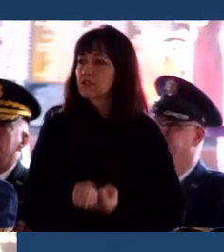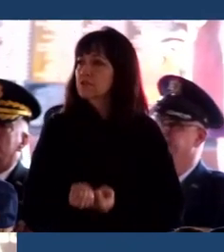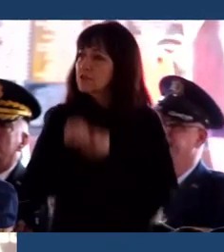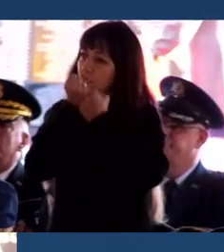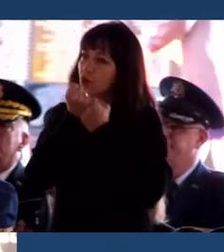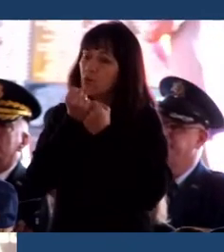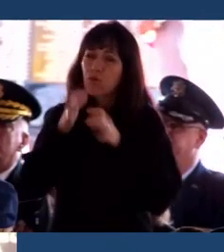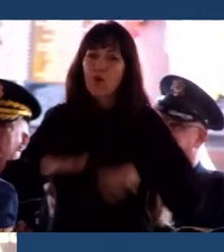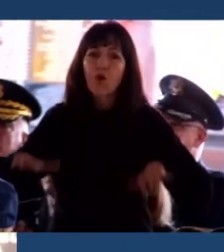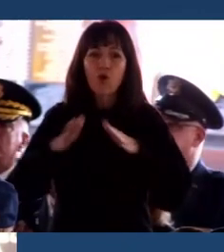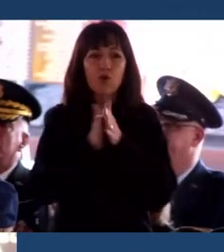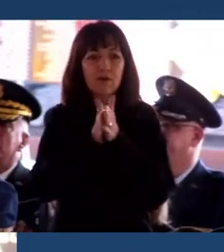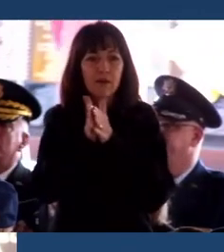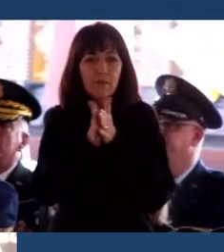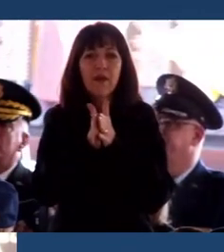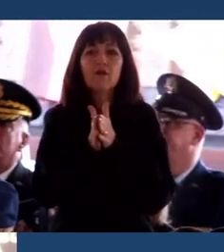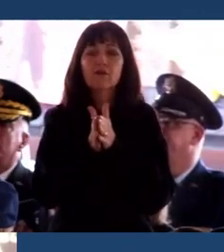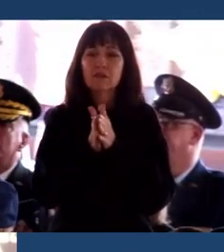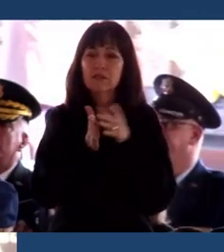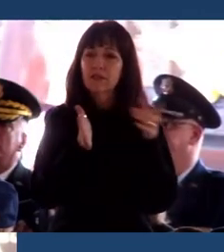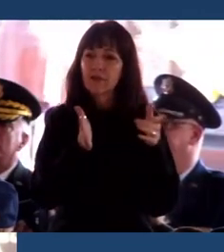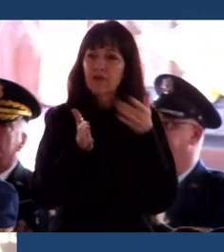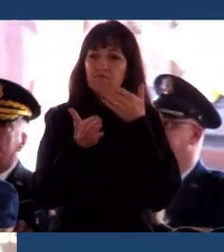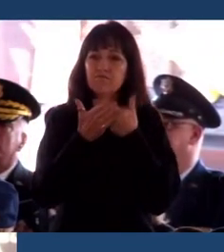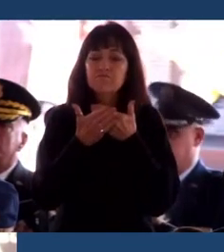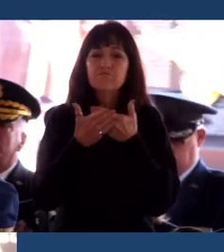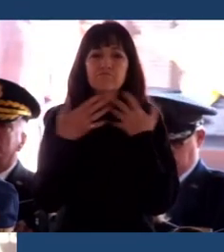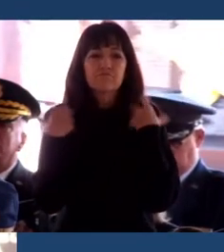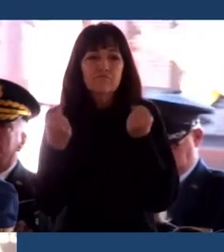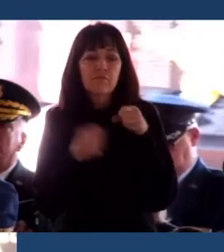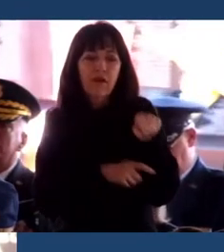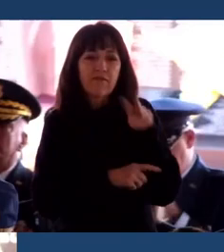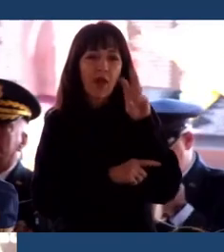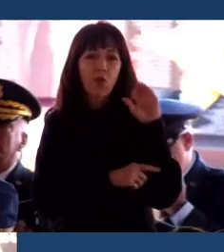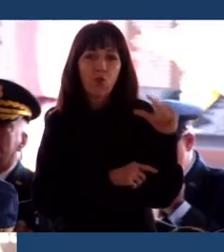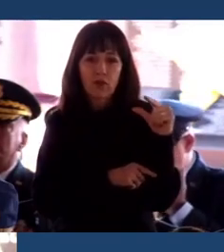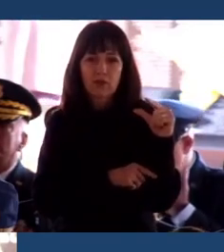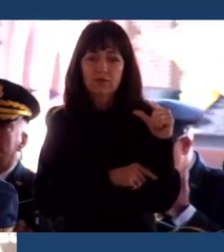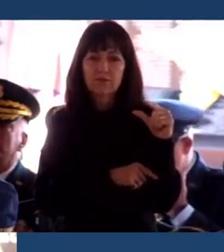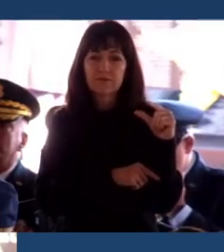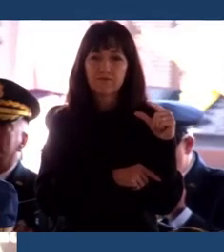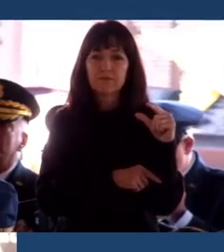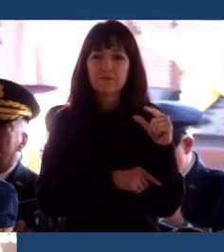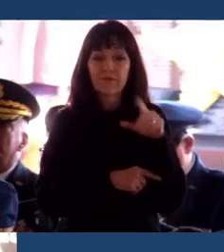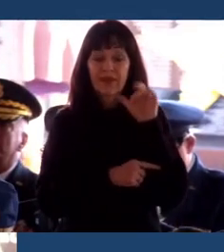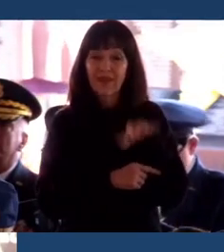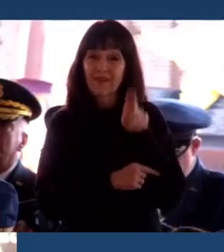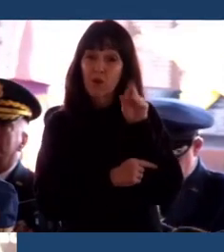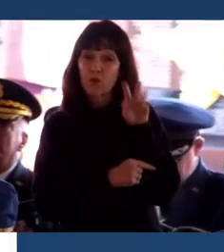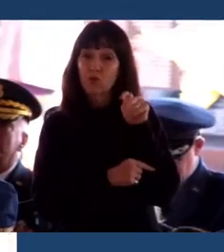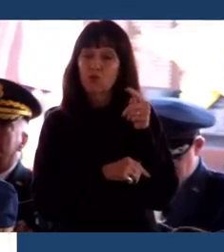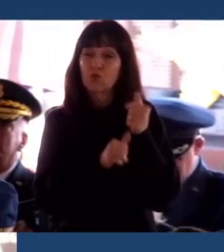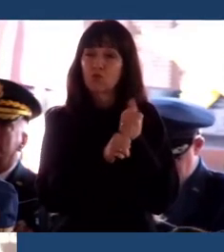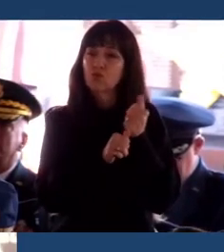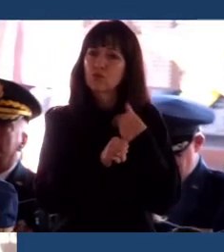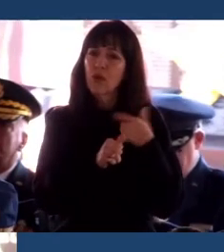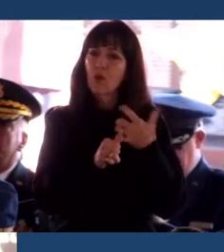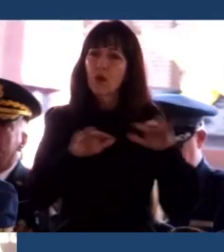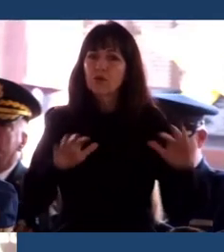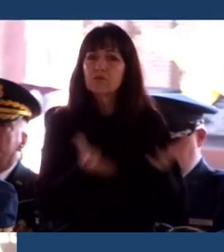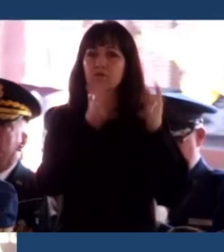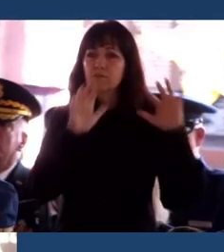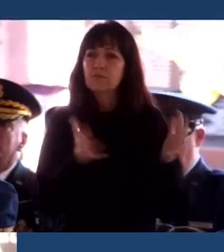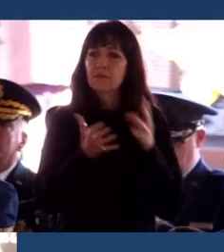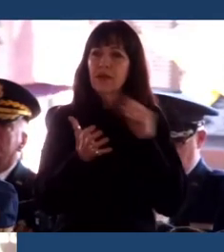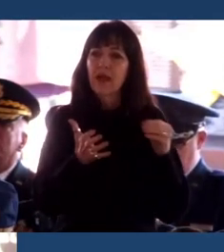and welfare of the wing. In an effort to improve the morale and welfare of the unit, as well as remind